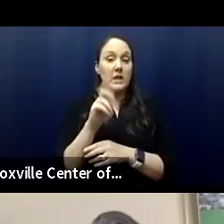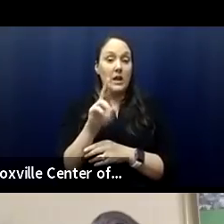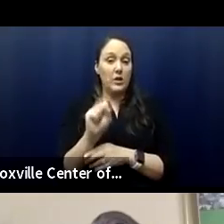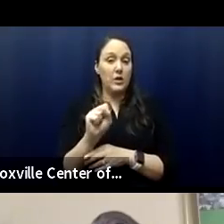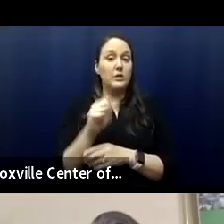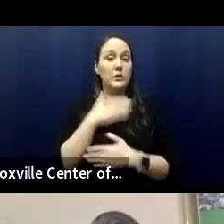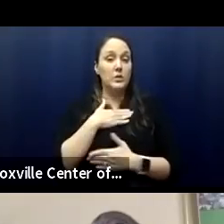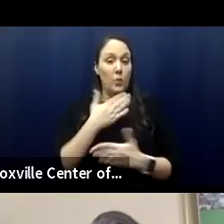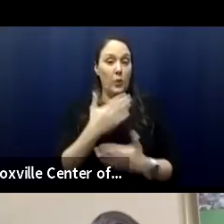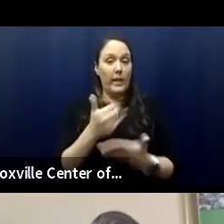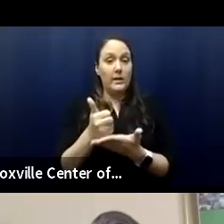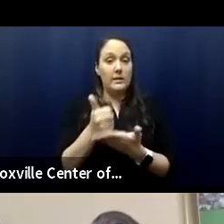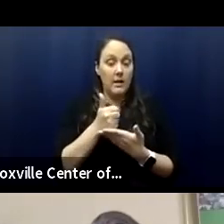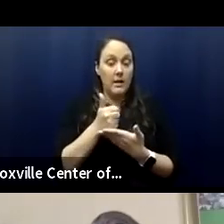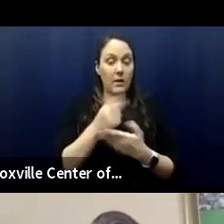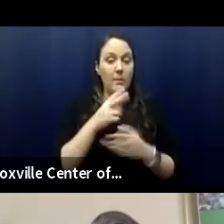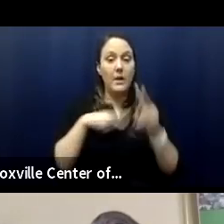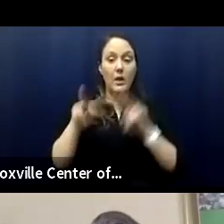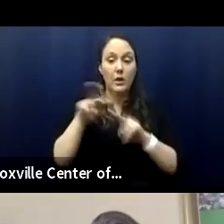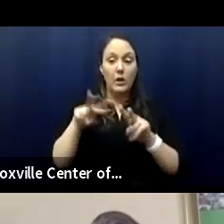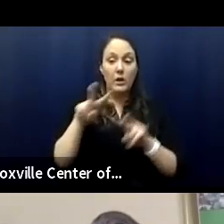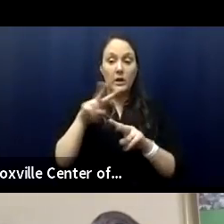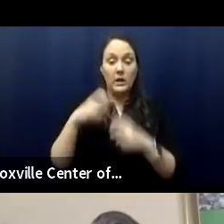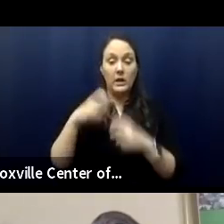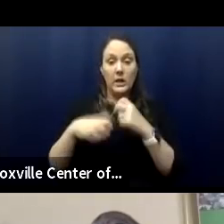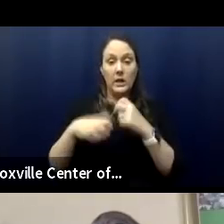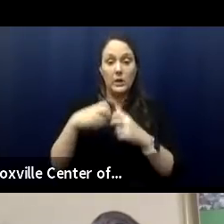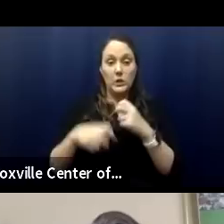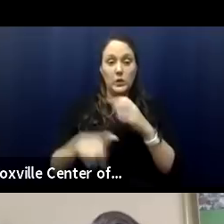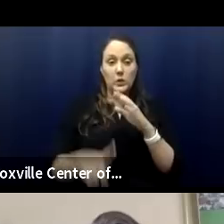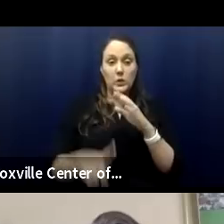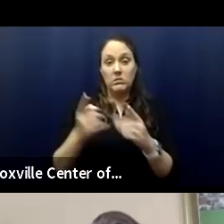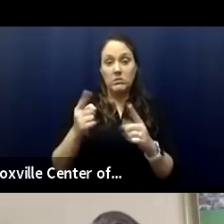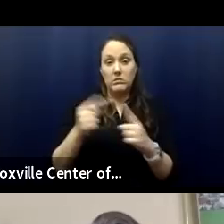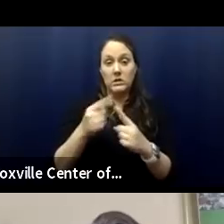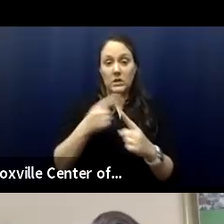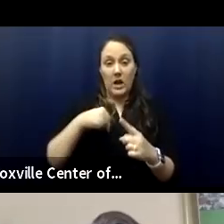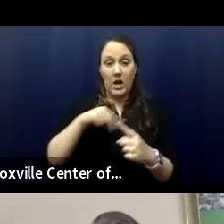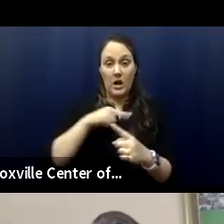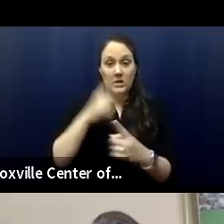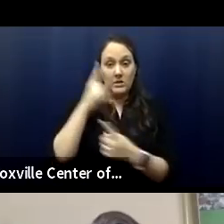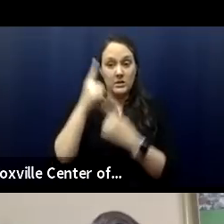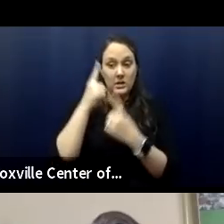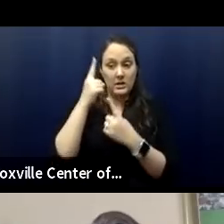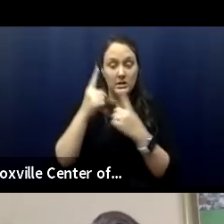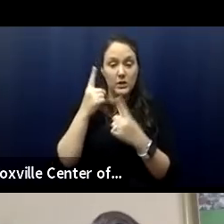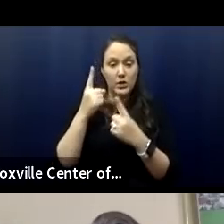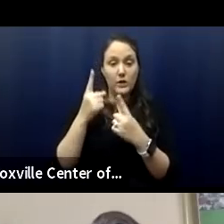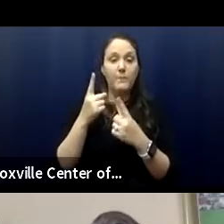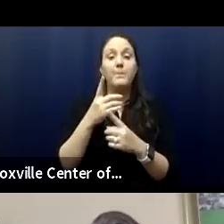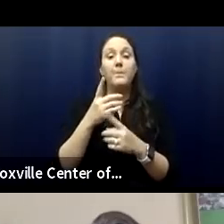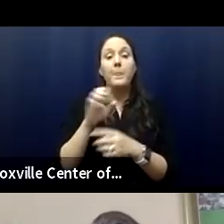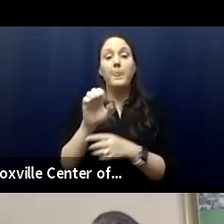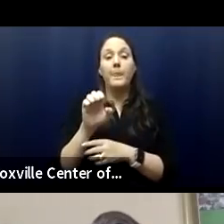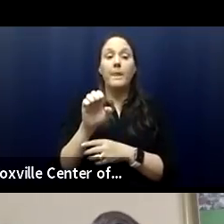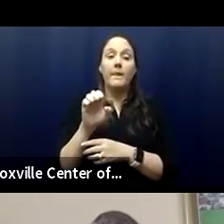looking at issues that may come to us to consider. And as the